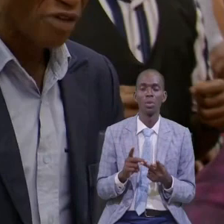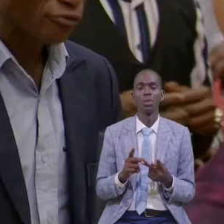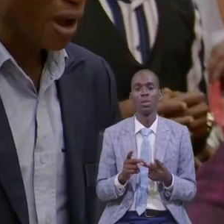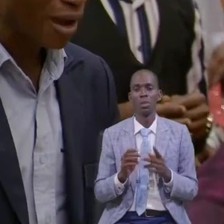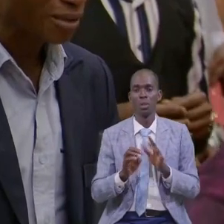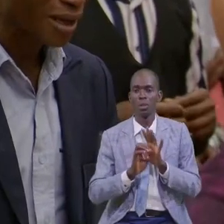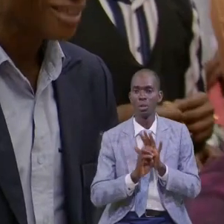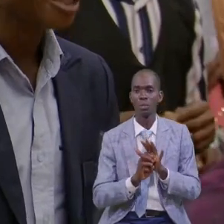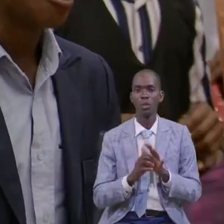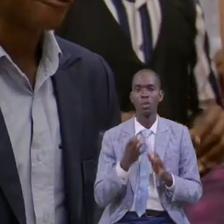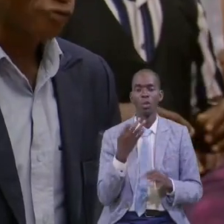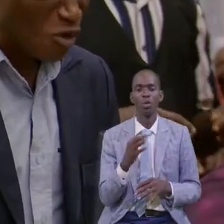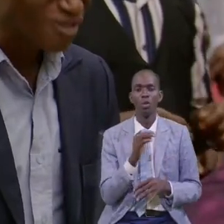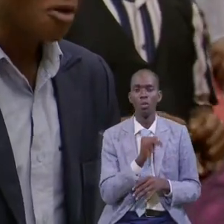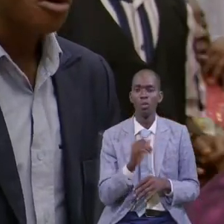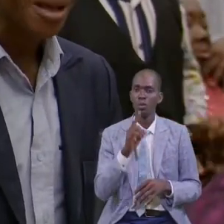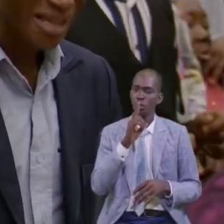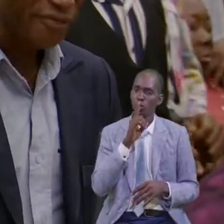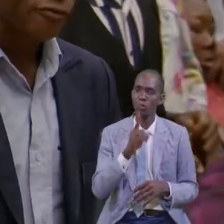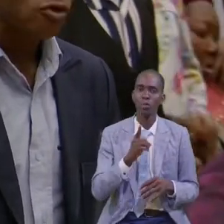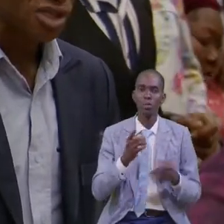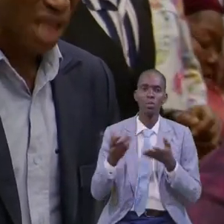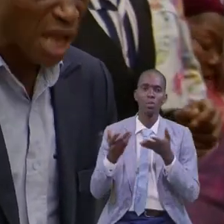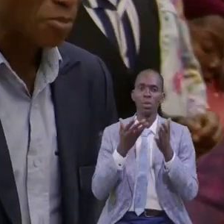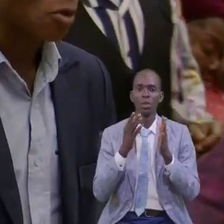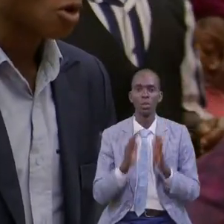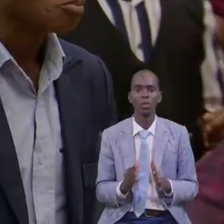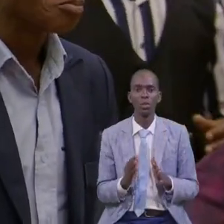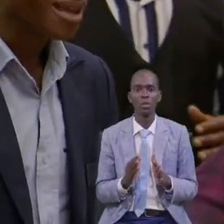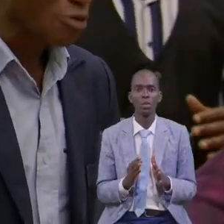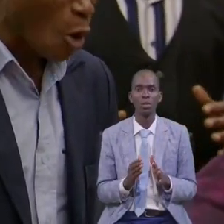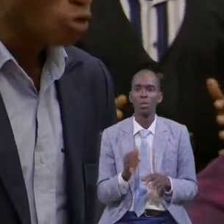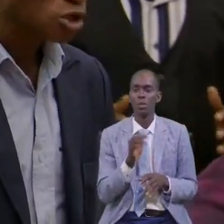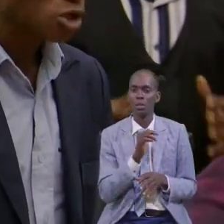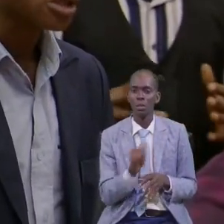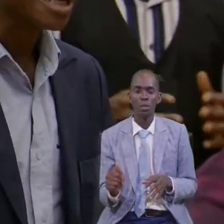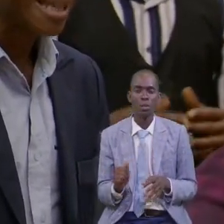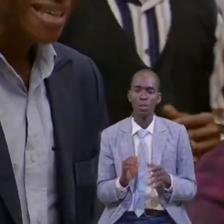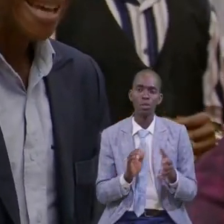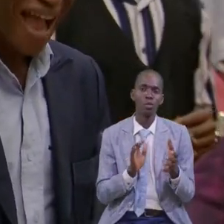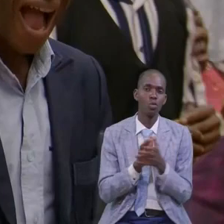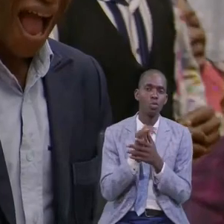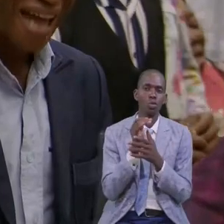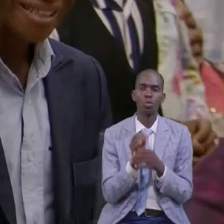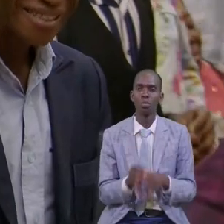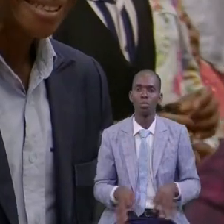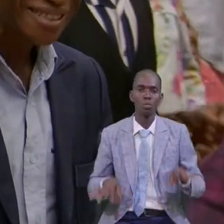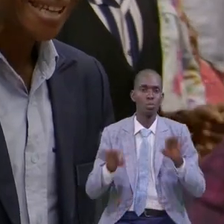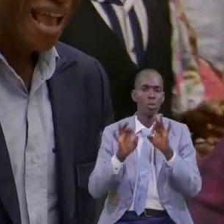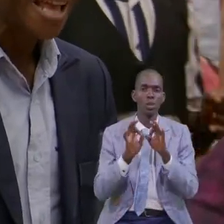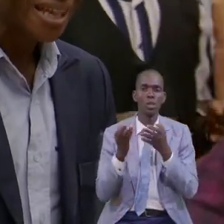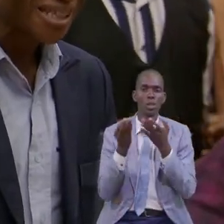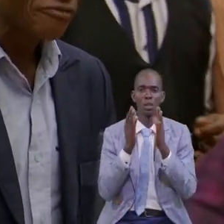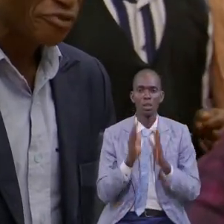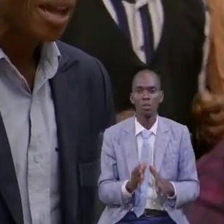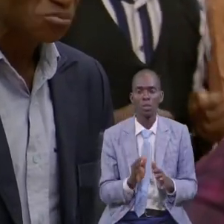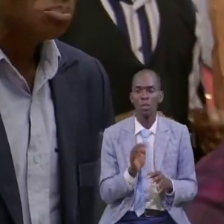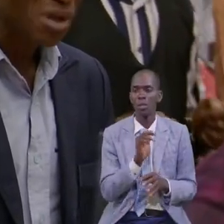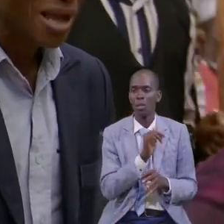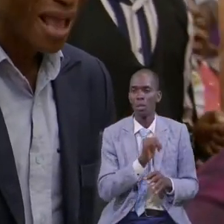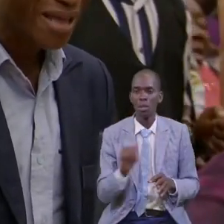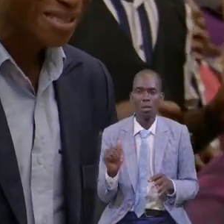of a true servant, a trustworthy servant, a